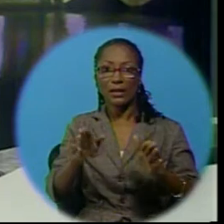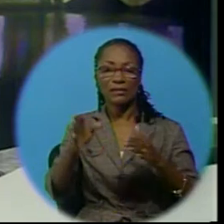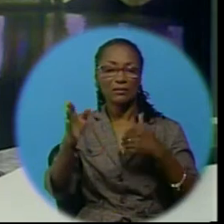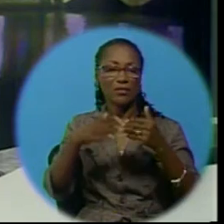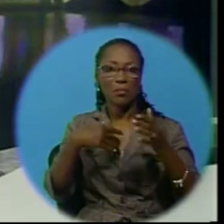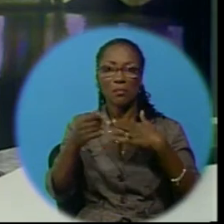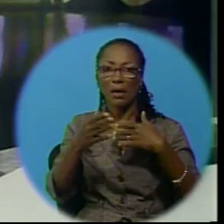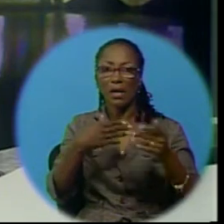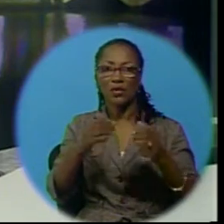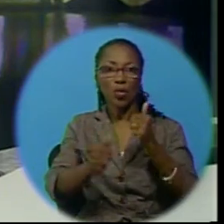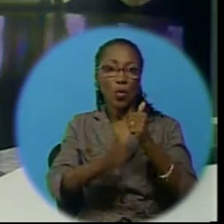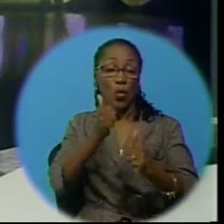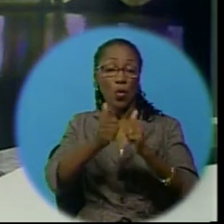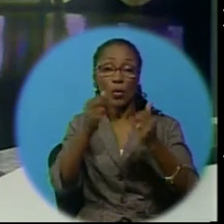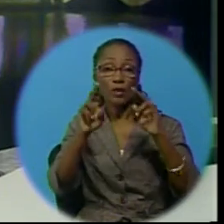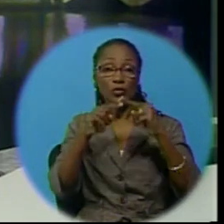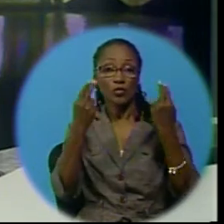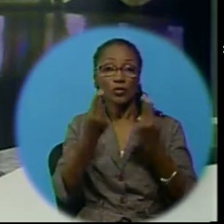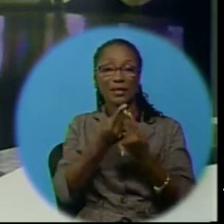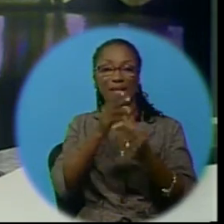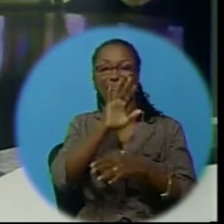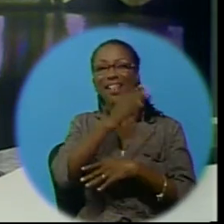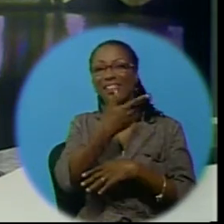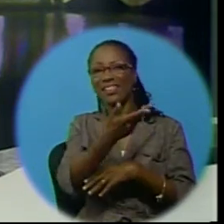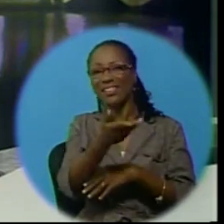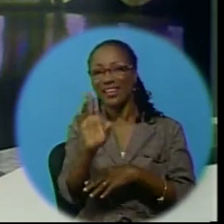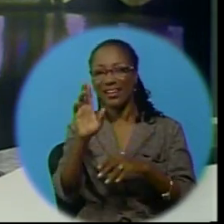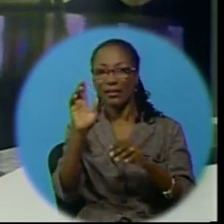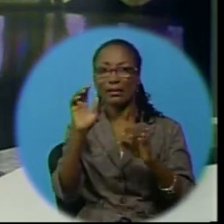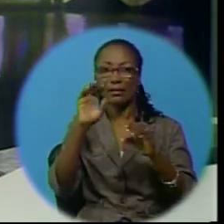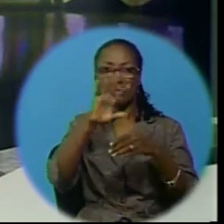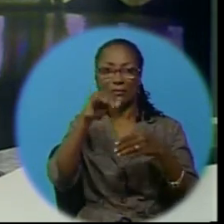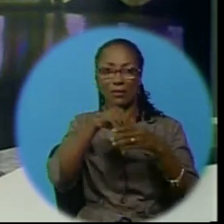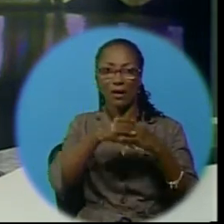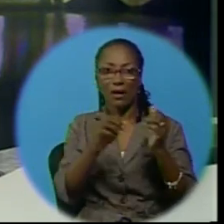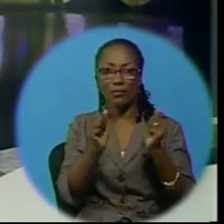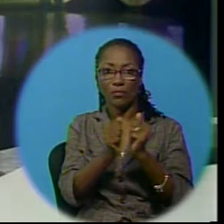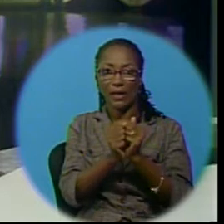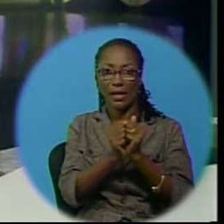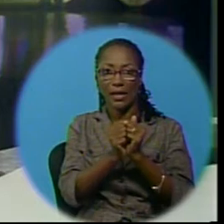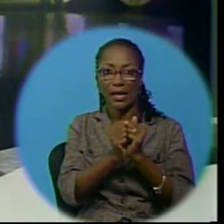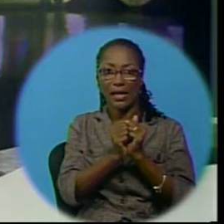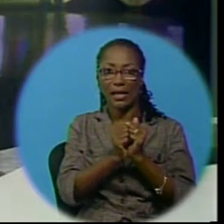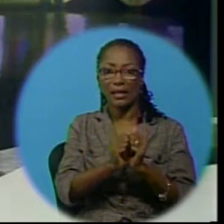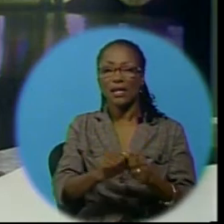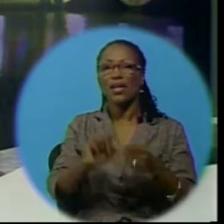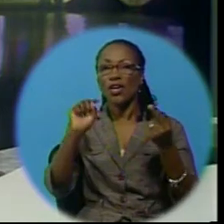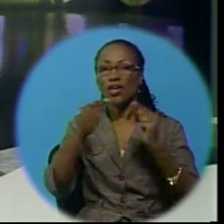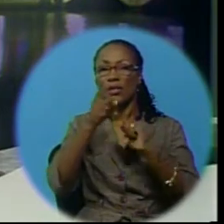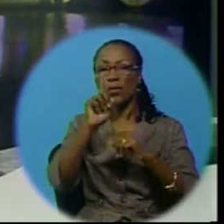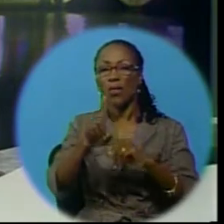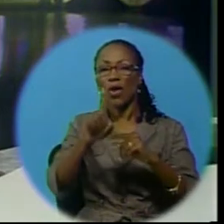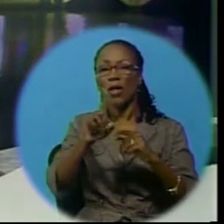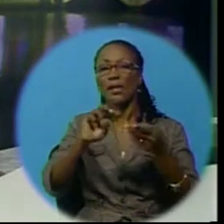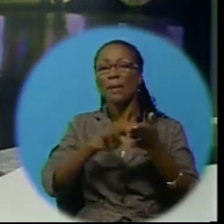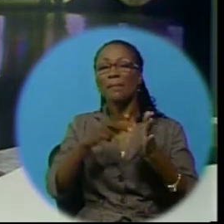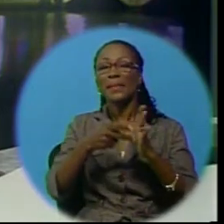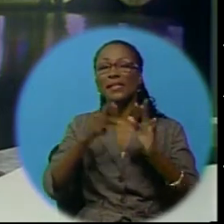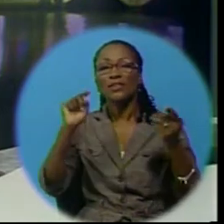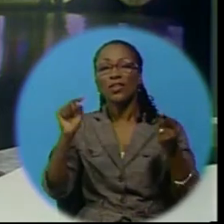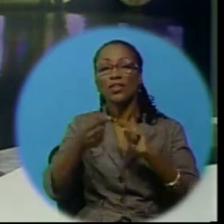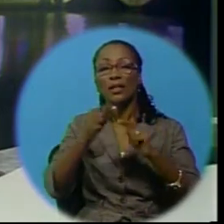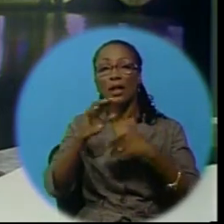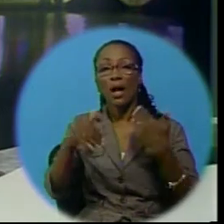union affiliation, to support the planned course of action. A statement from the union says injury to one is injury to